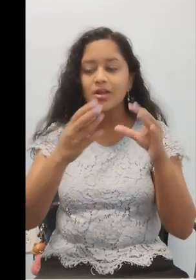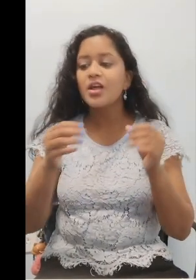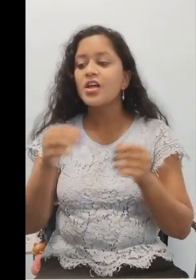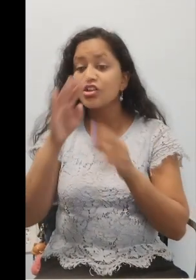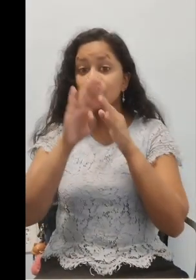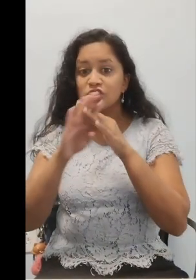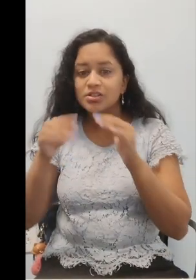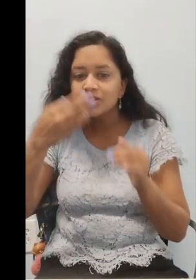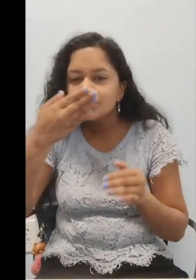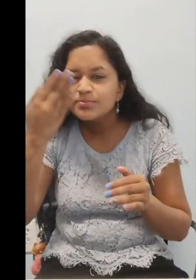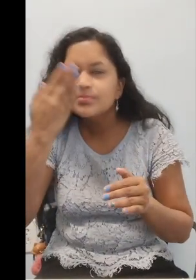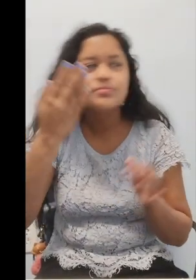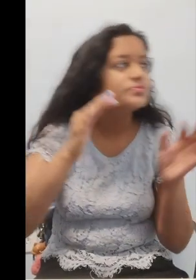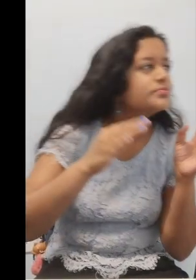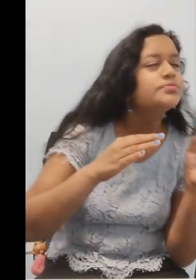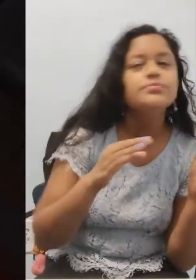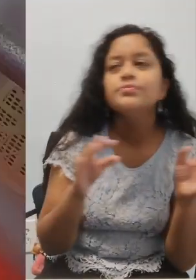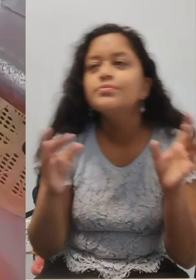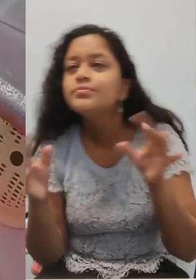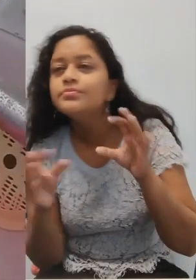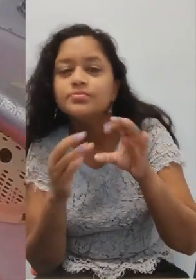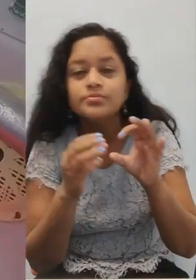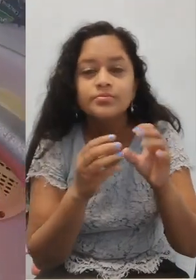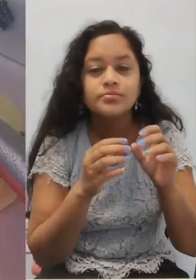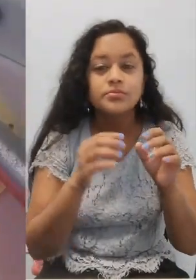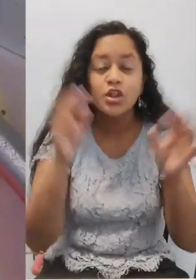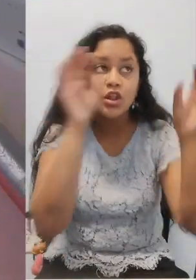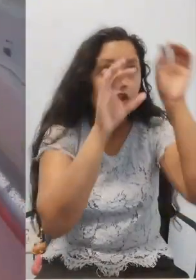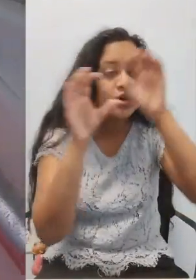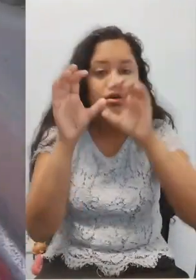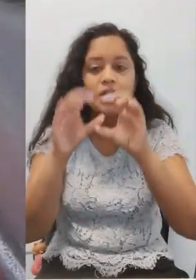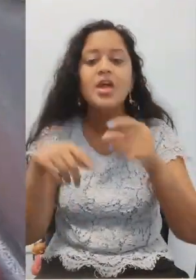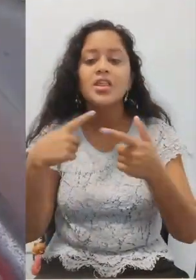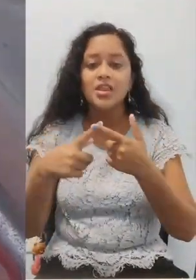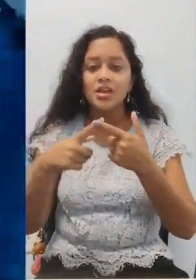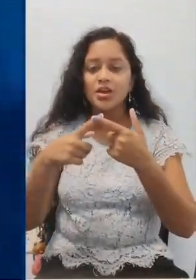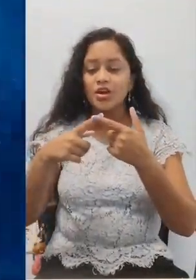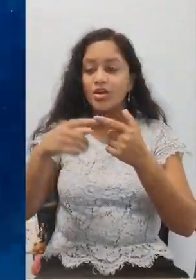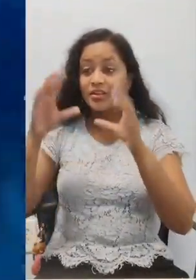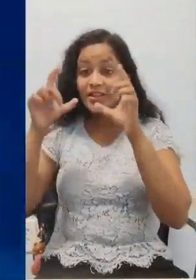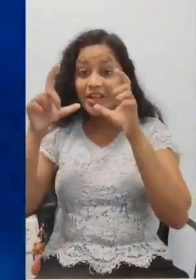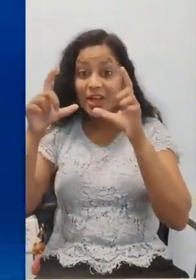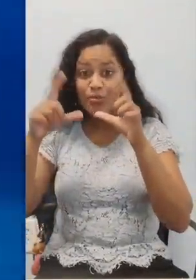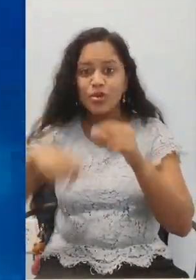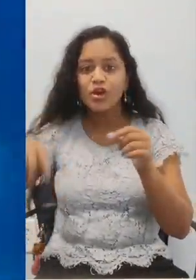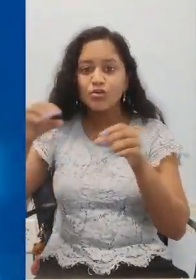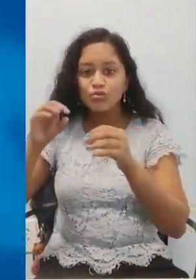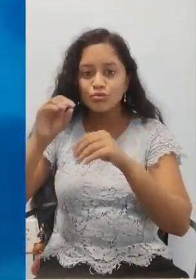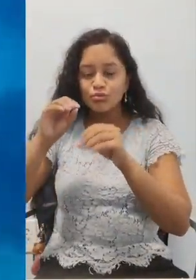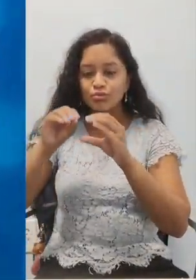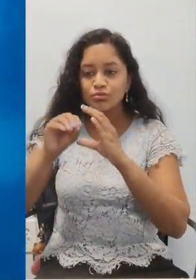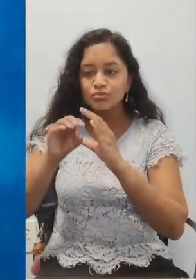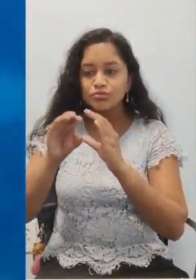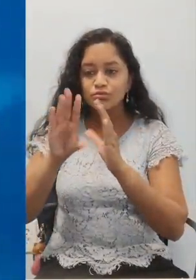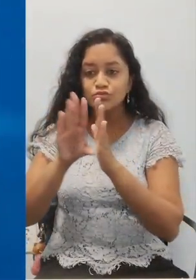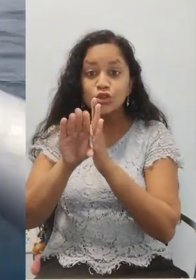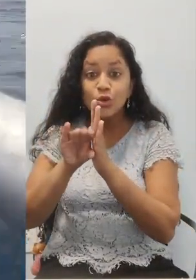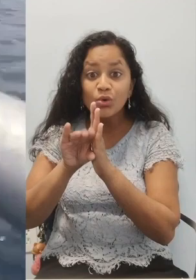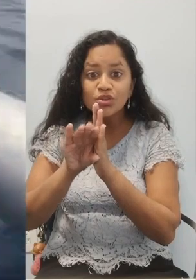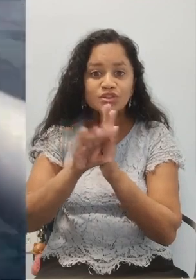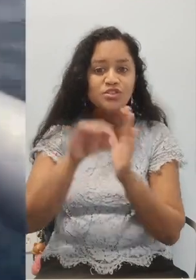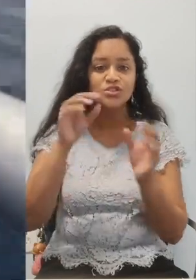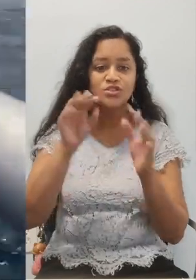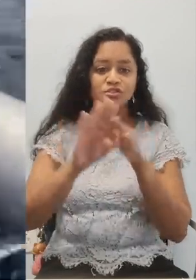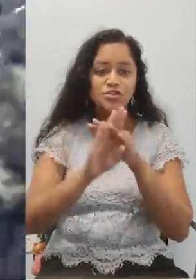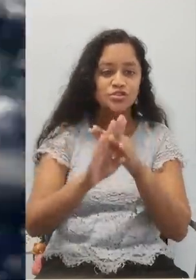So we have a bait and a camera, and then the bait obviously attracts all the sharks. They're not being fed. They're contained in a bait